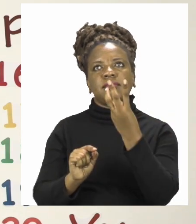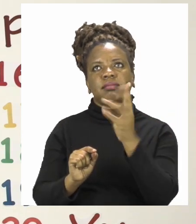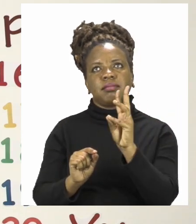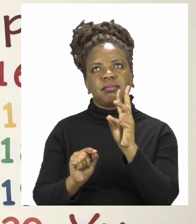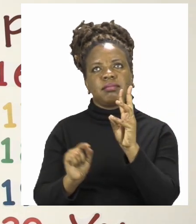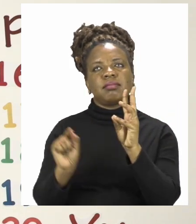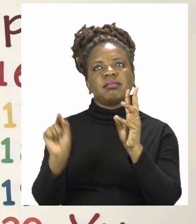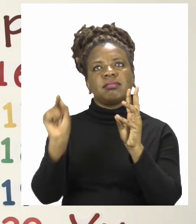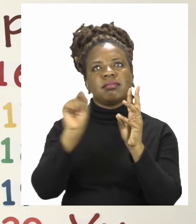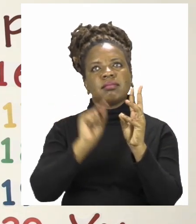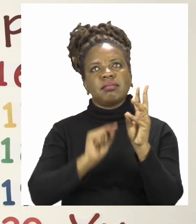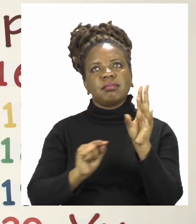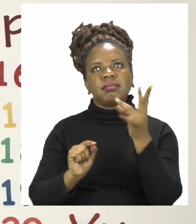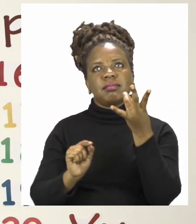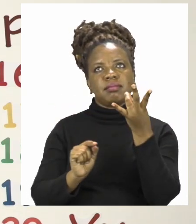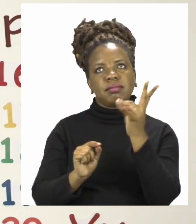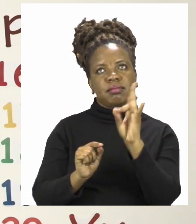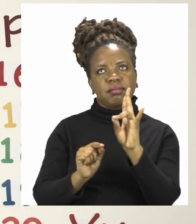6,